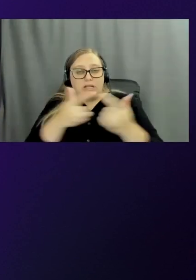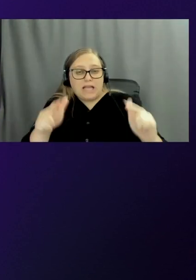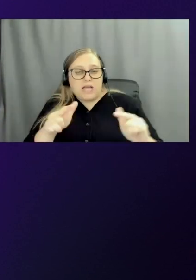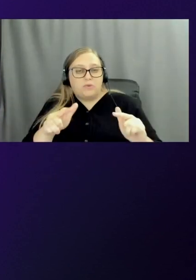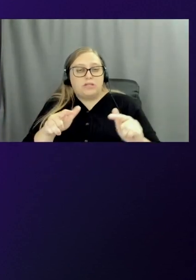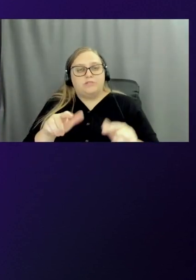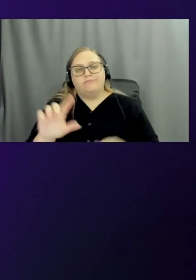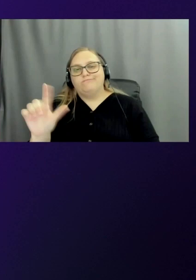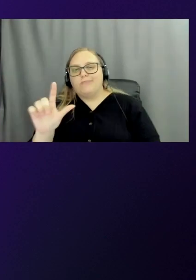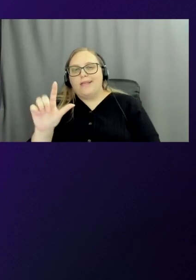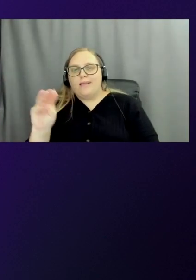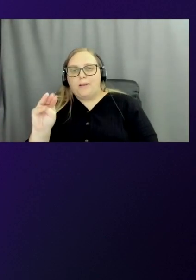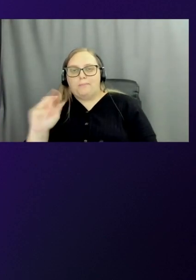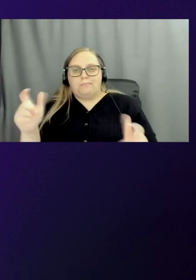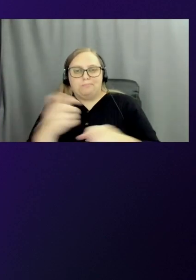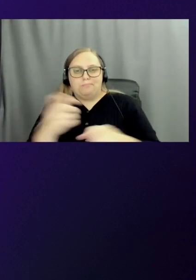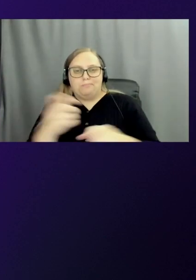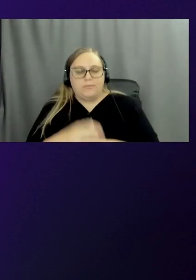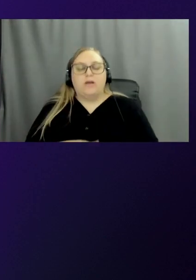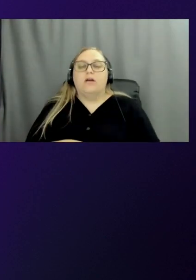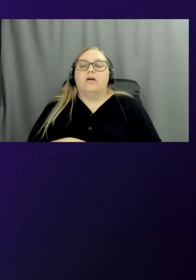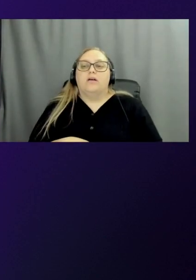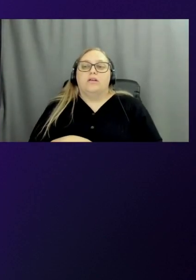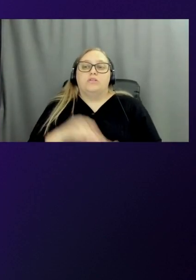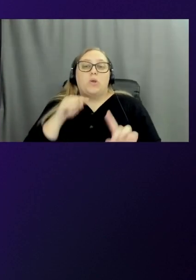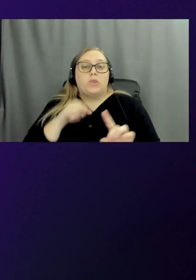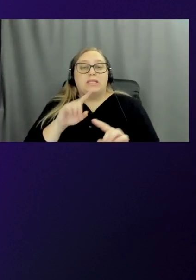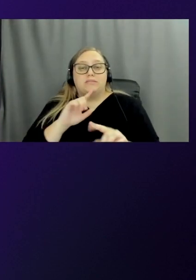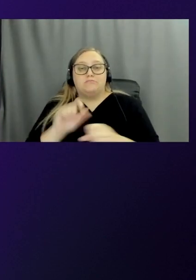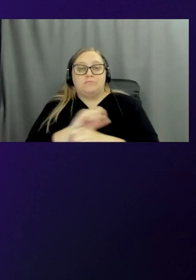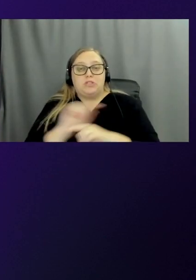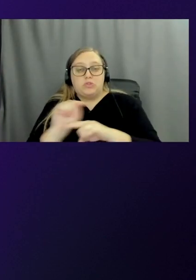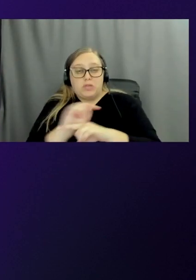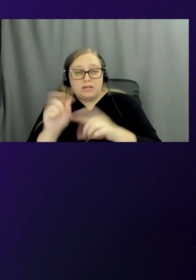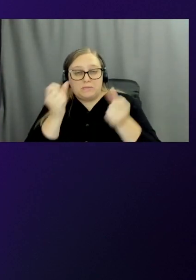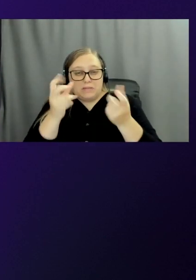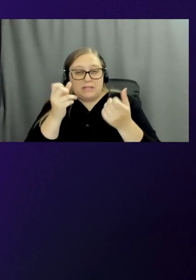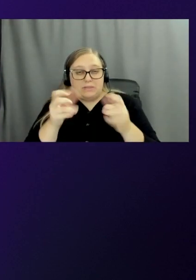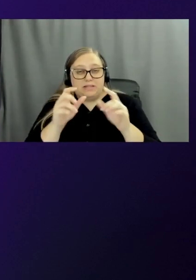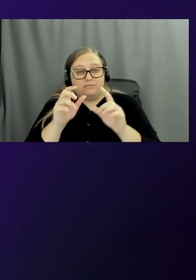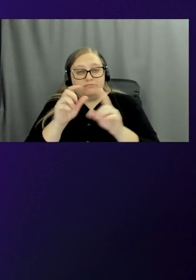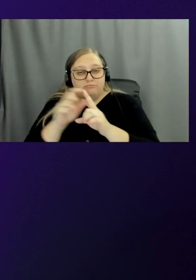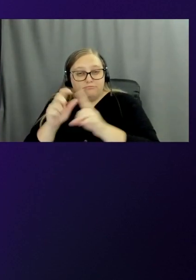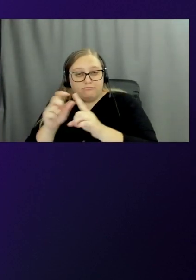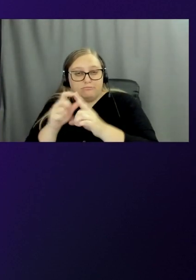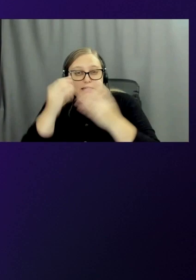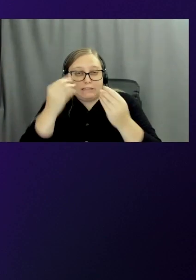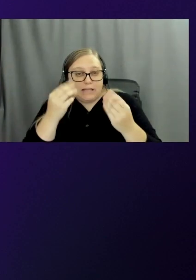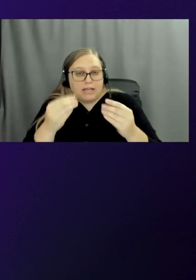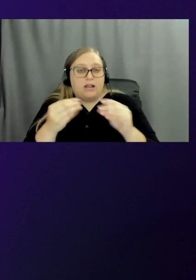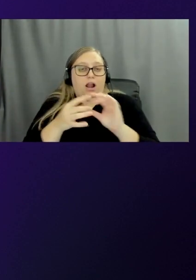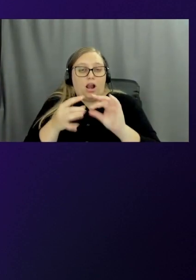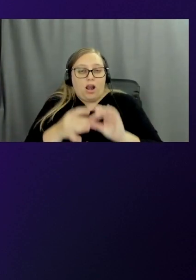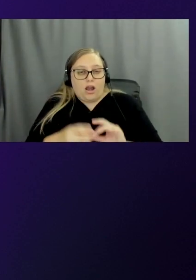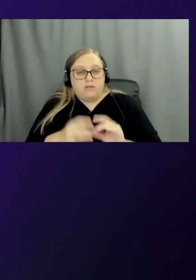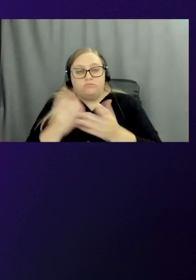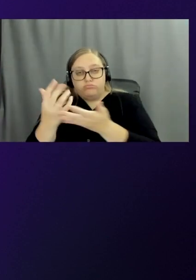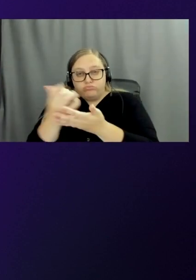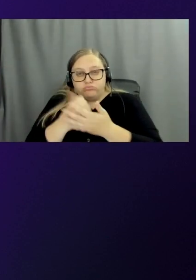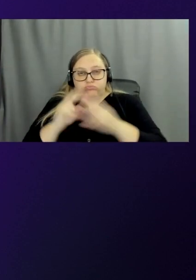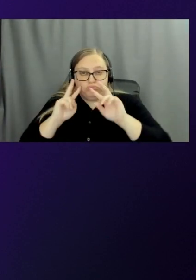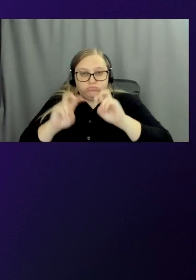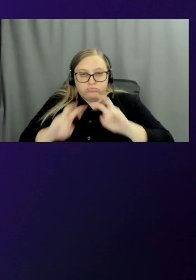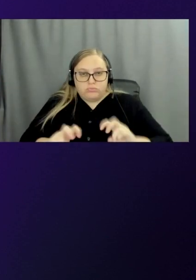short. And this is basically trained on vast amounts of text data. And these LLMs are built from a